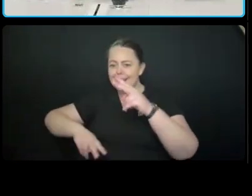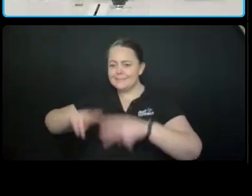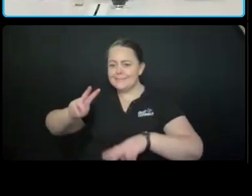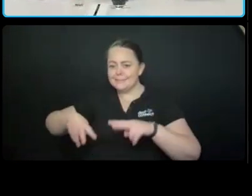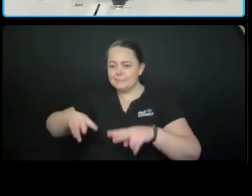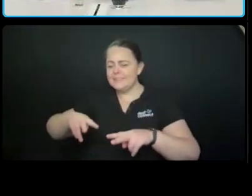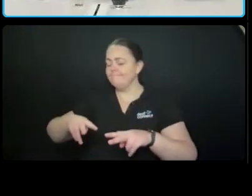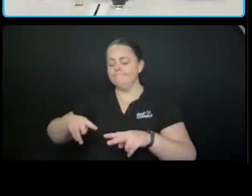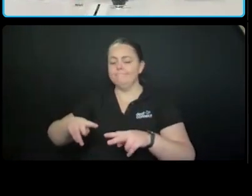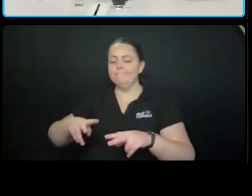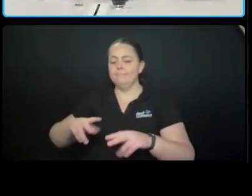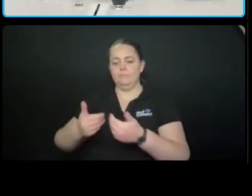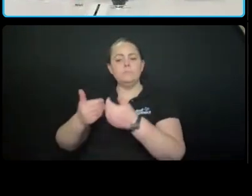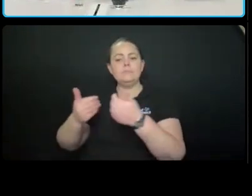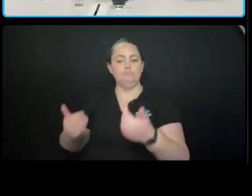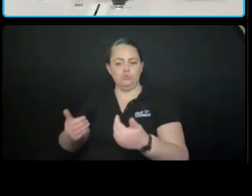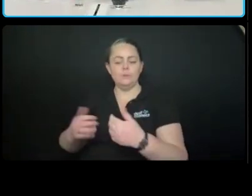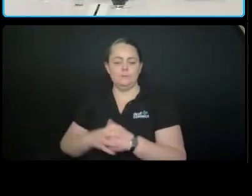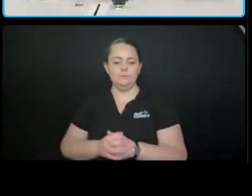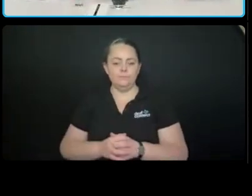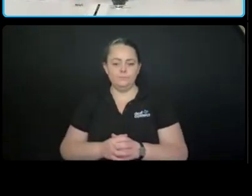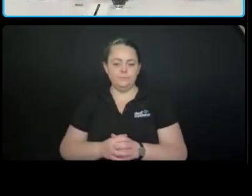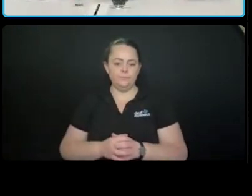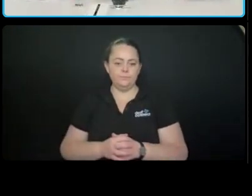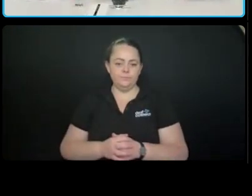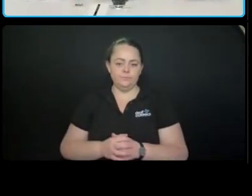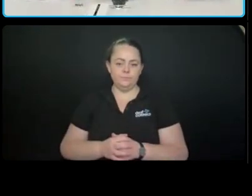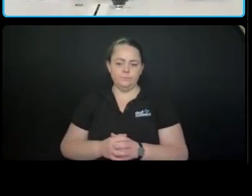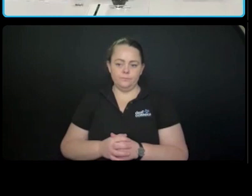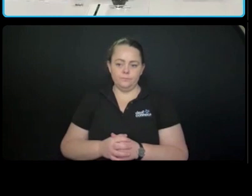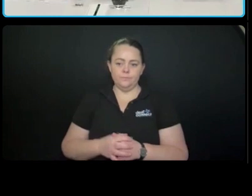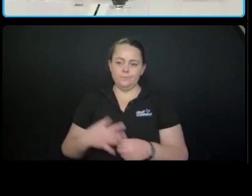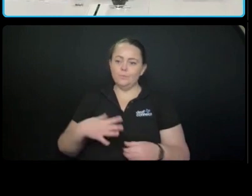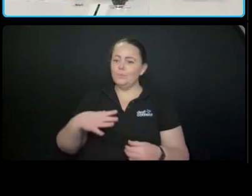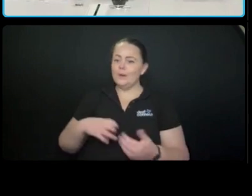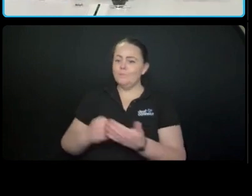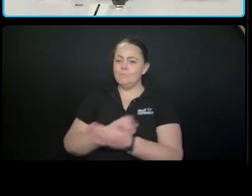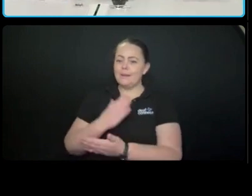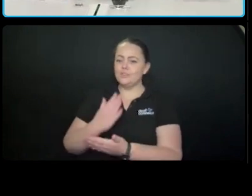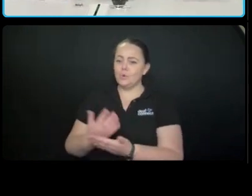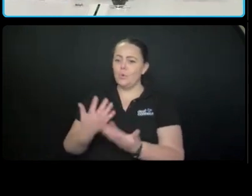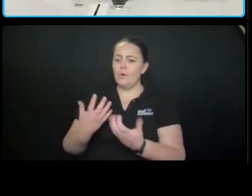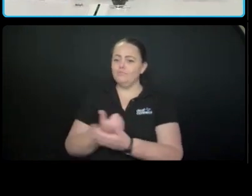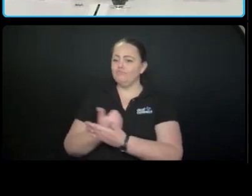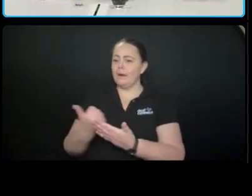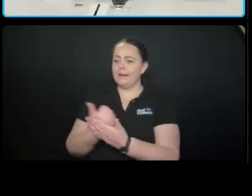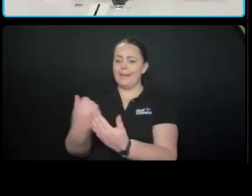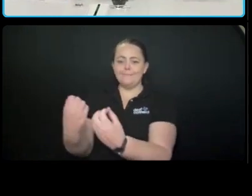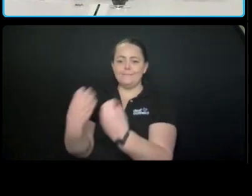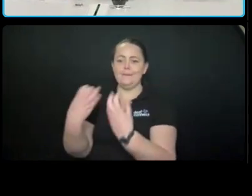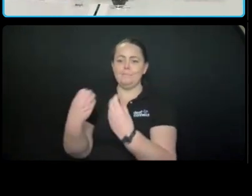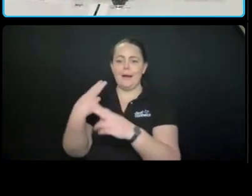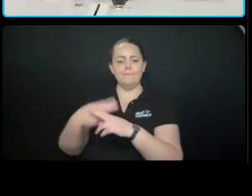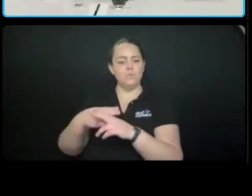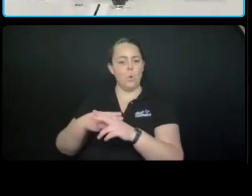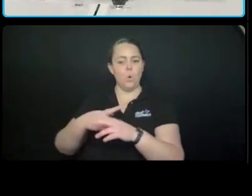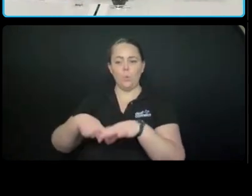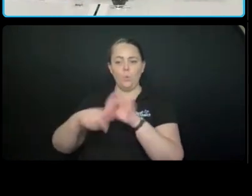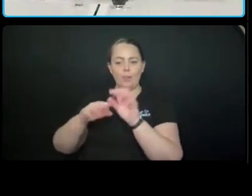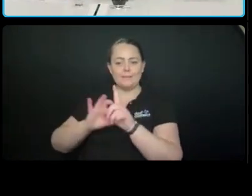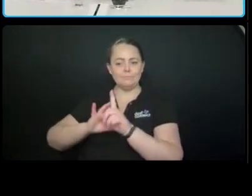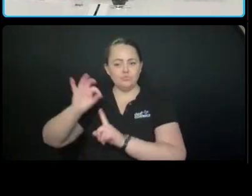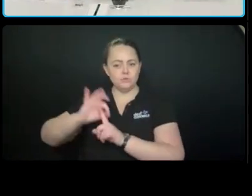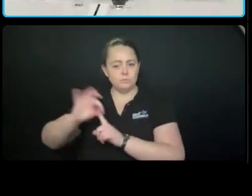collected quarterly by providers to provide you with regular feedback to support quality improvement. We will continue